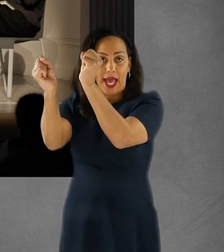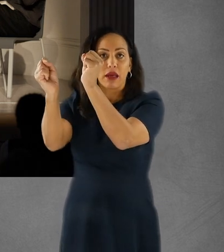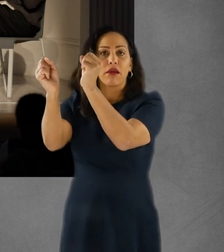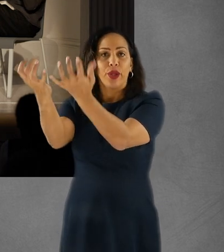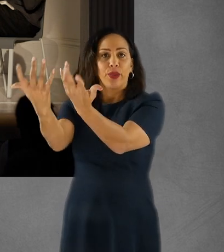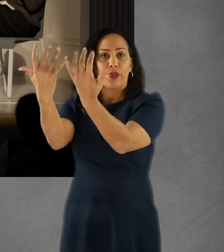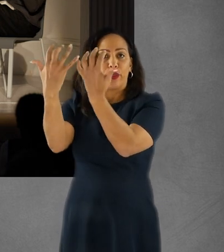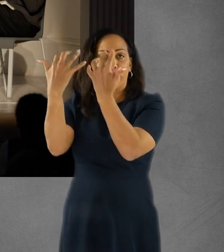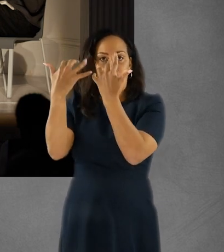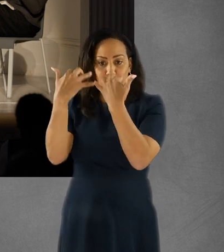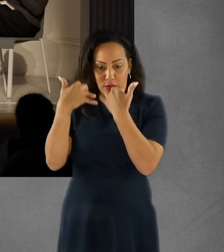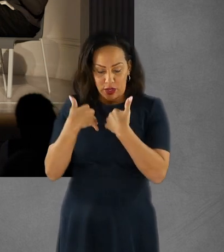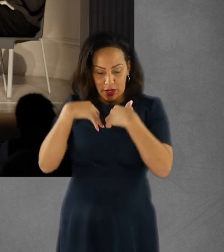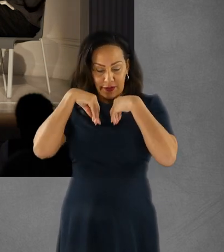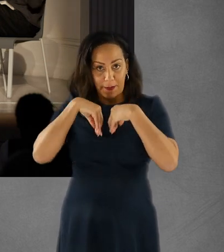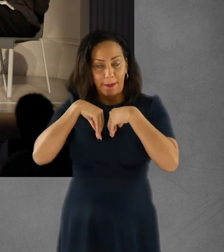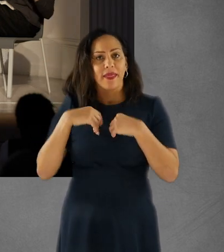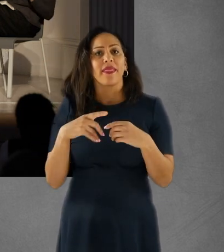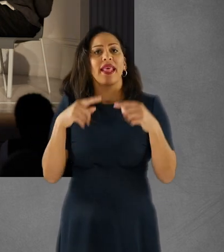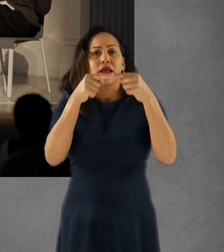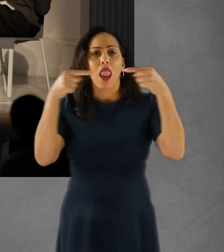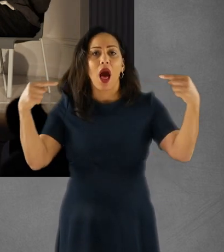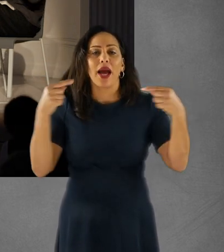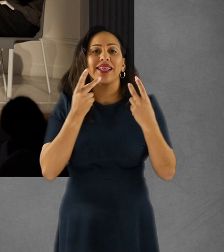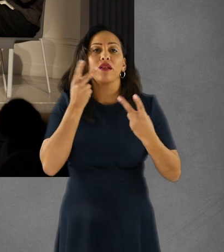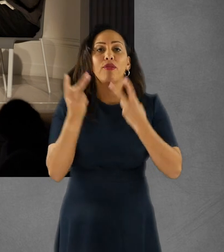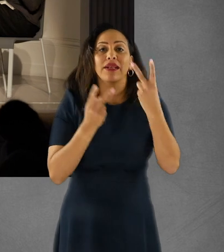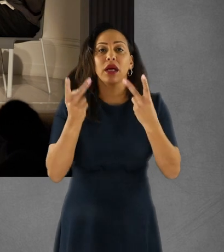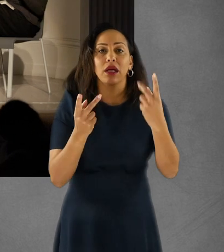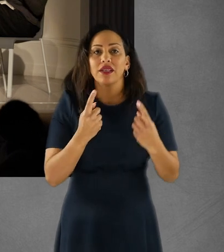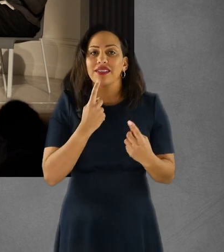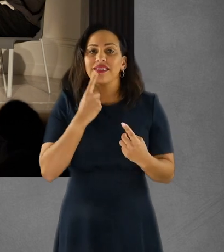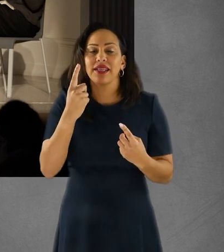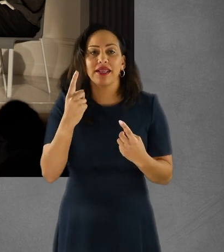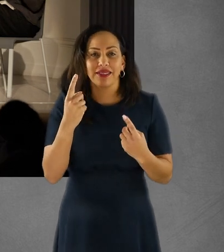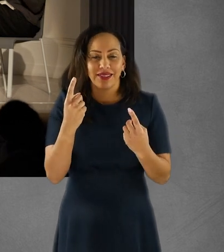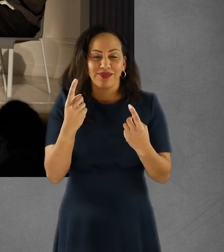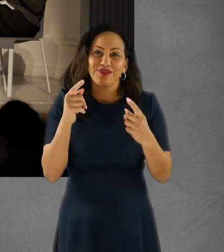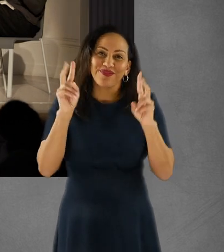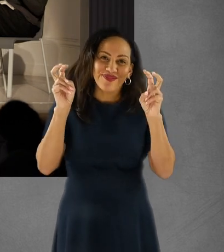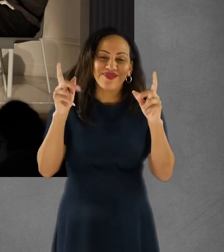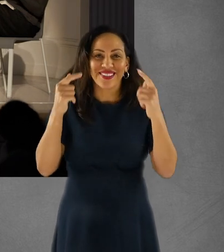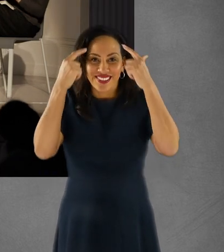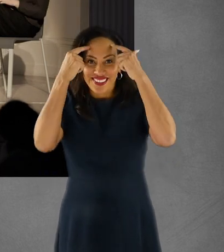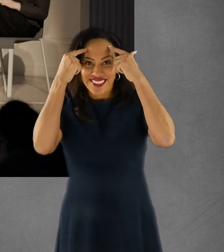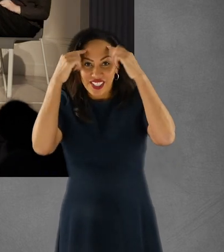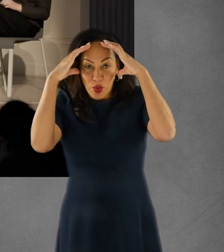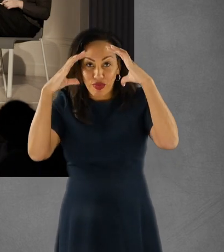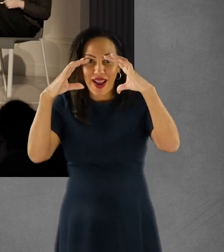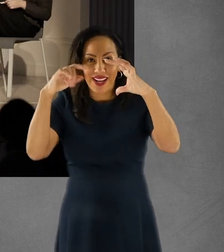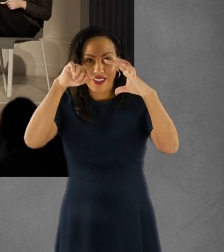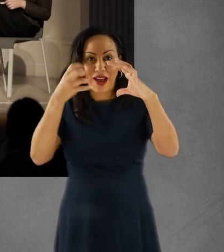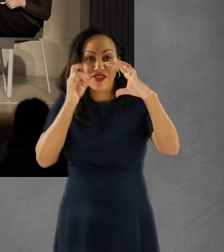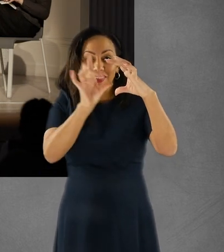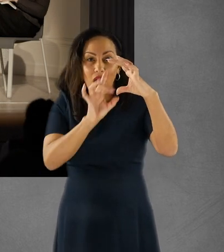the stars being inside your brain, which has to do with visions and orgasms, but also the fact that we are all made of stars.